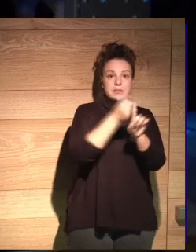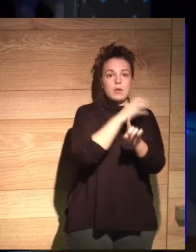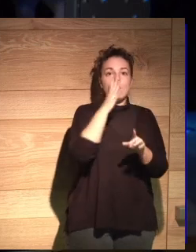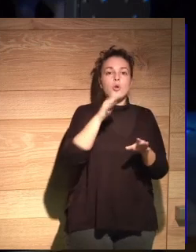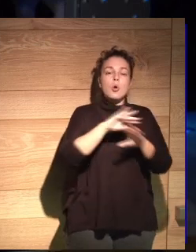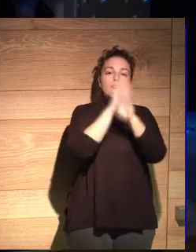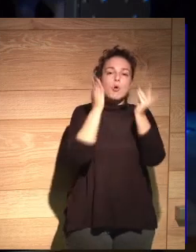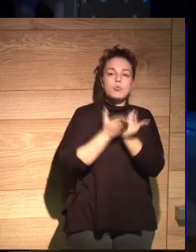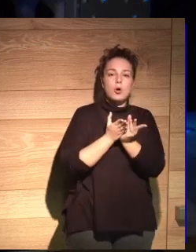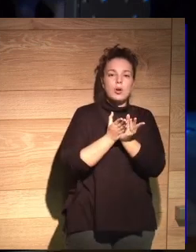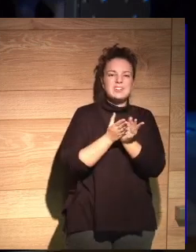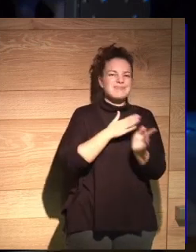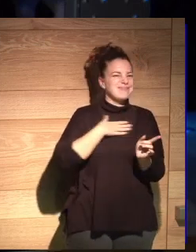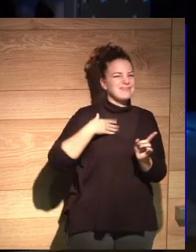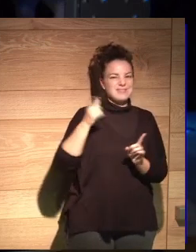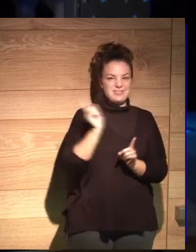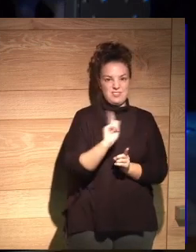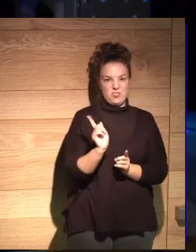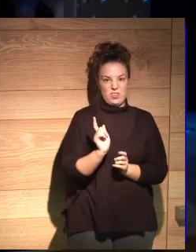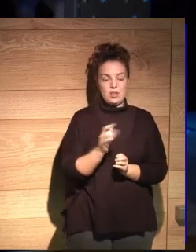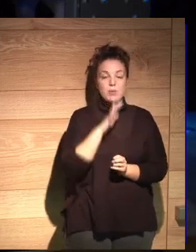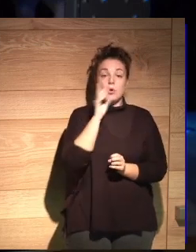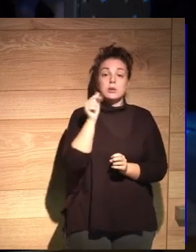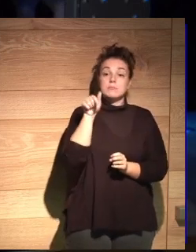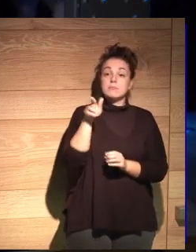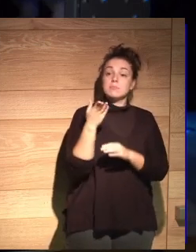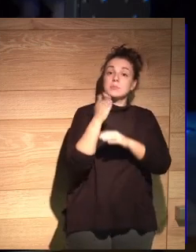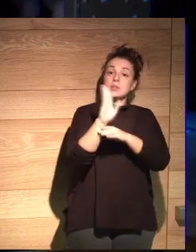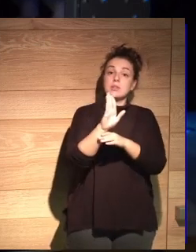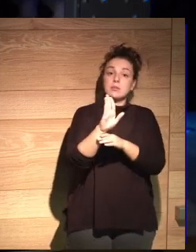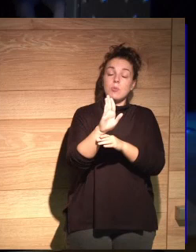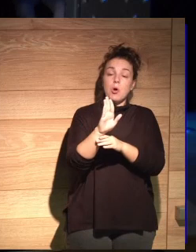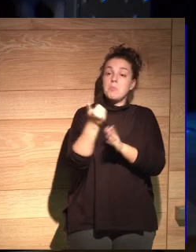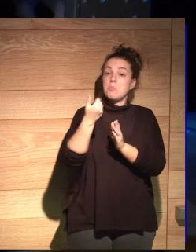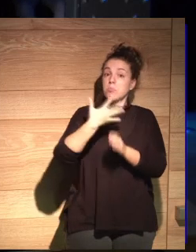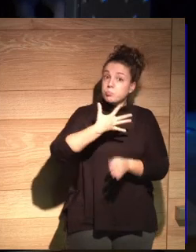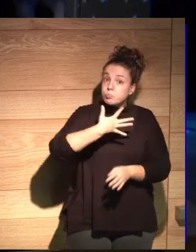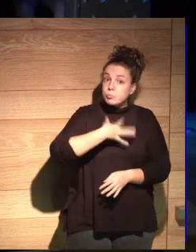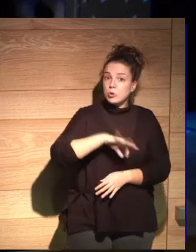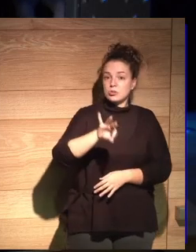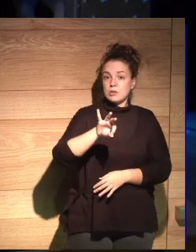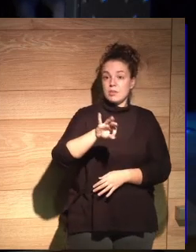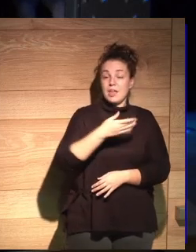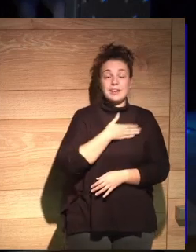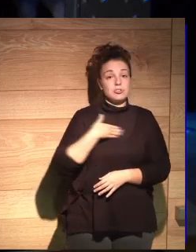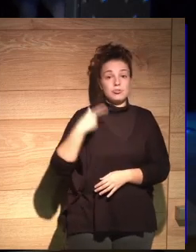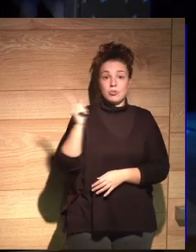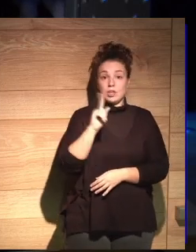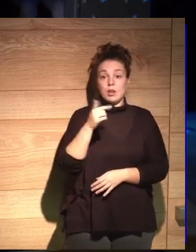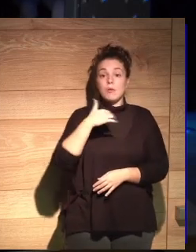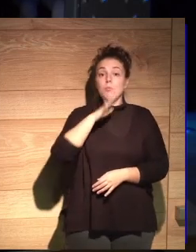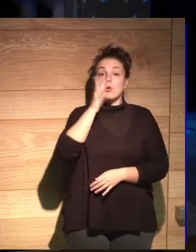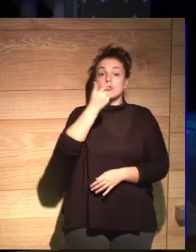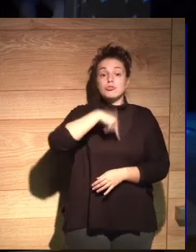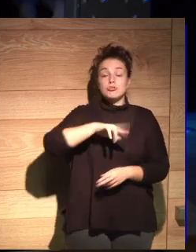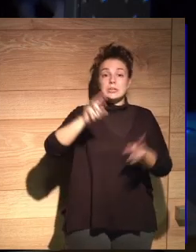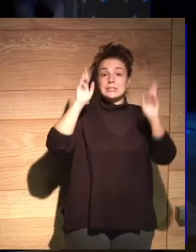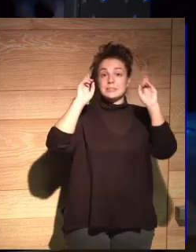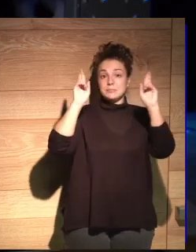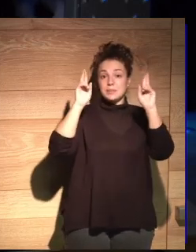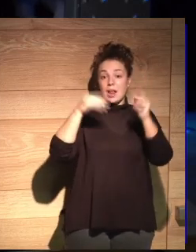dystopy, of that unwanted world that he would present as a possibility, unwanted